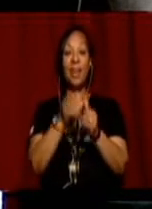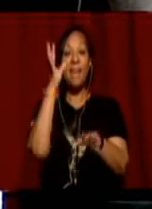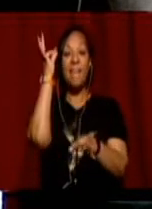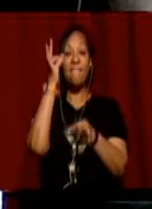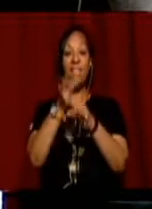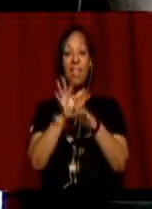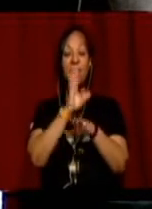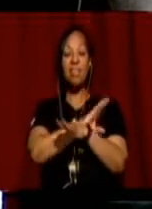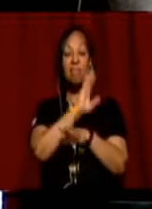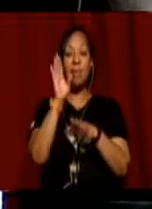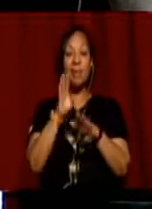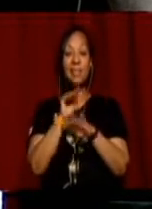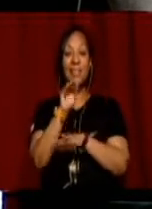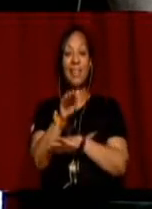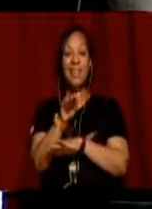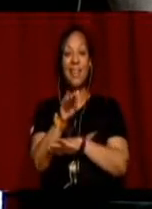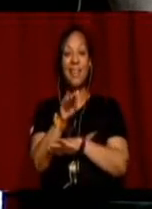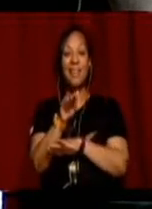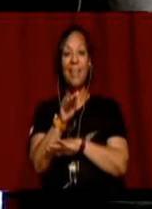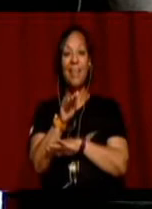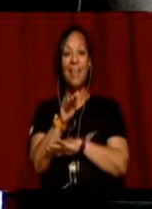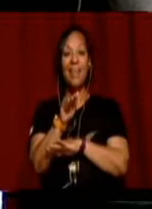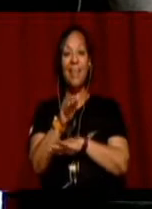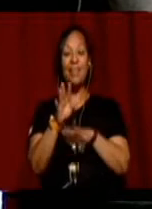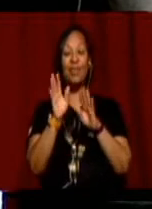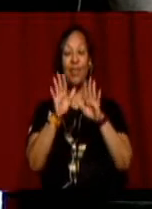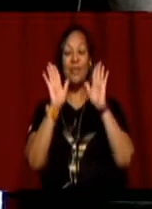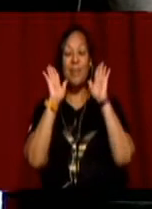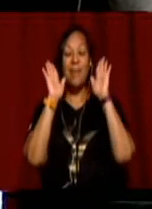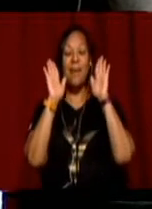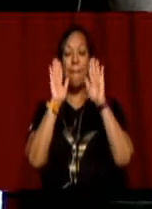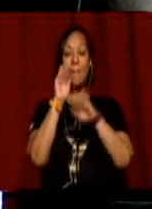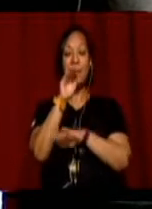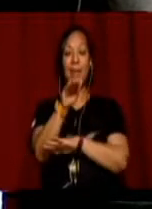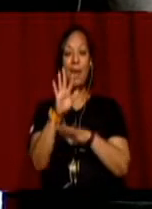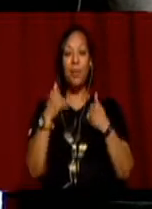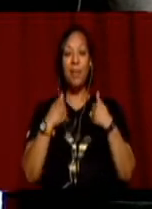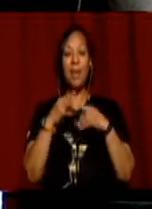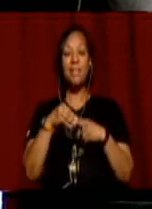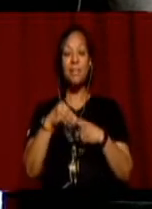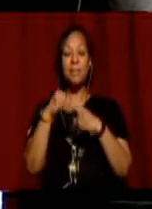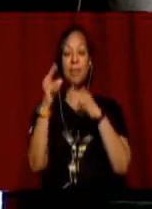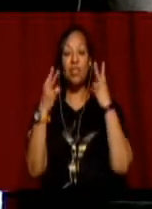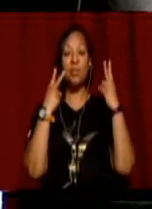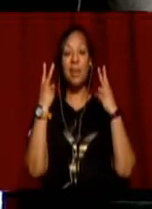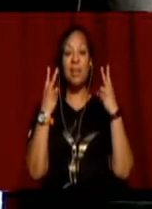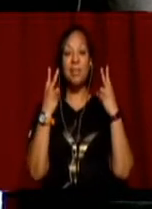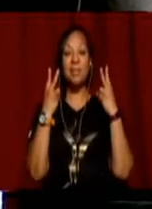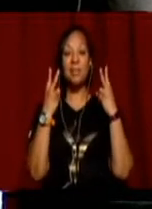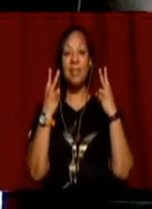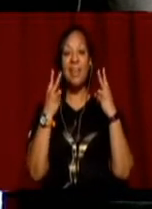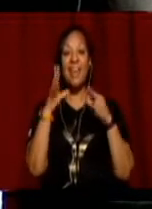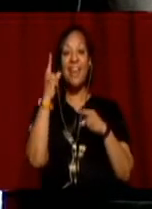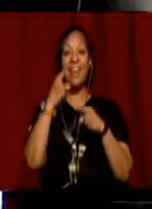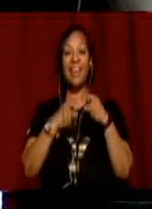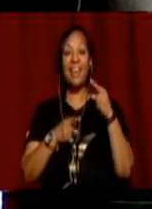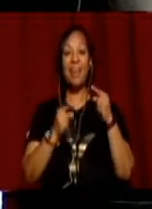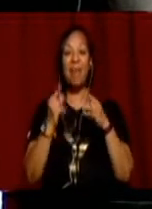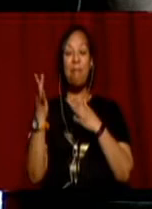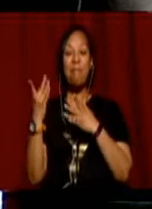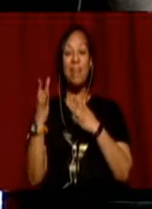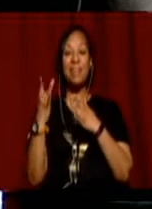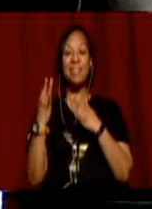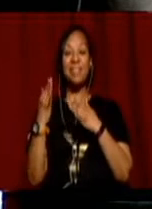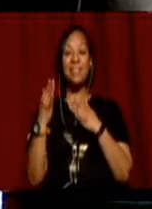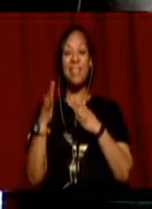in Crisis. Tonight is going to be an epic night. We have some special guests, and I can't wait to get to